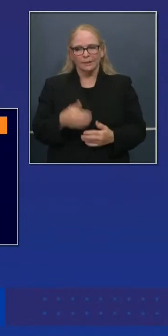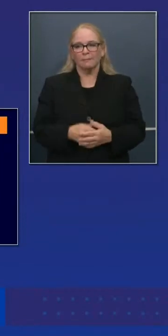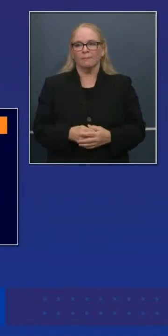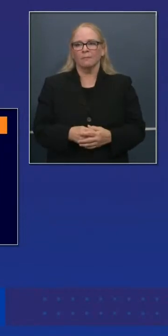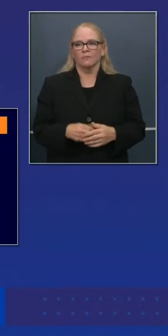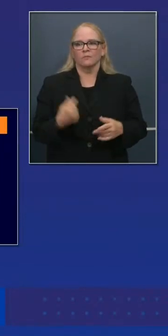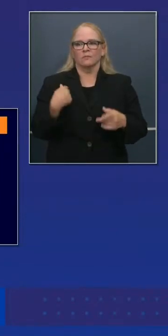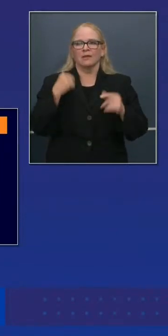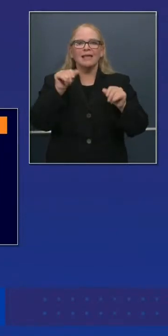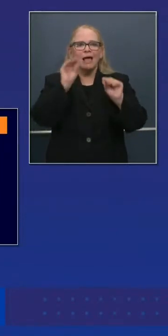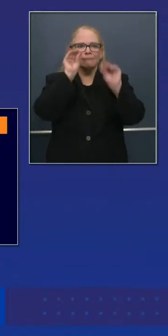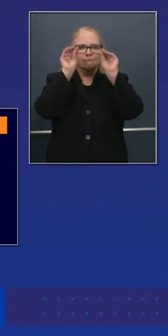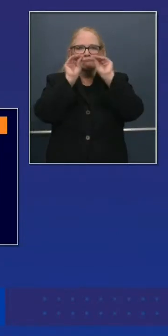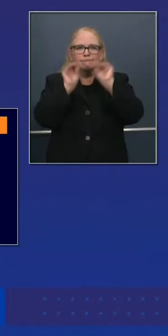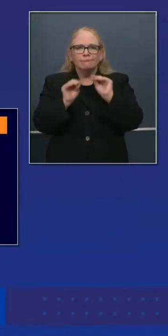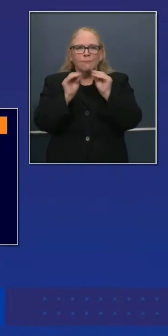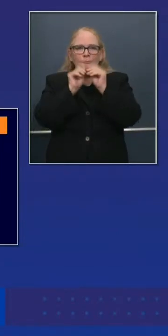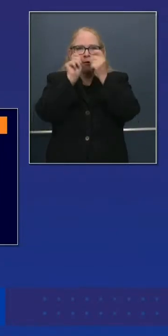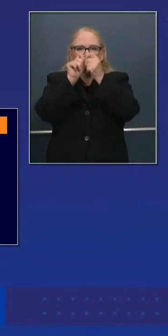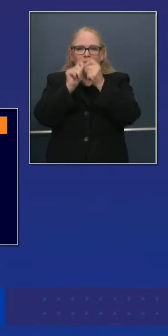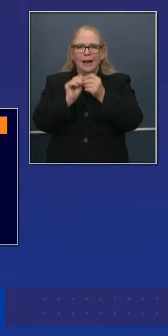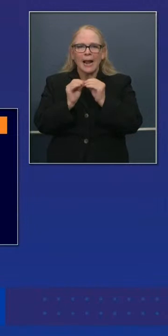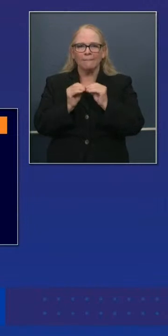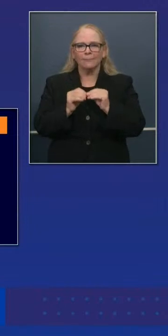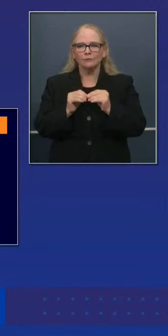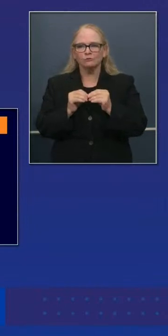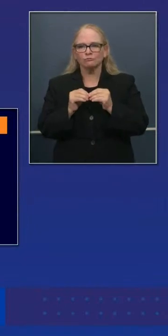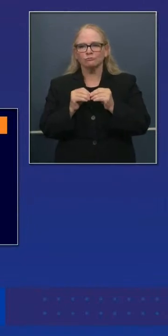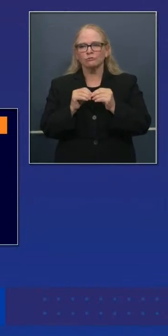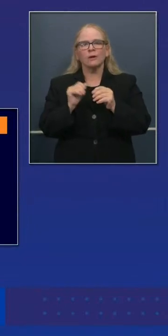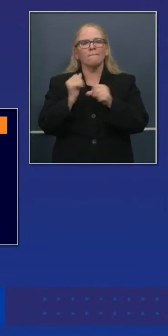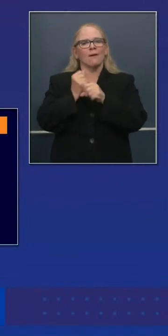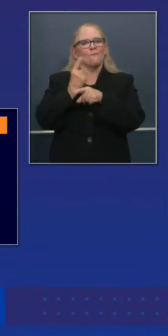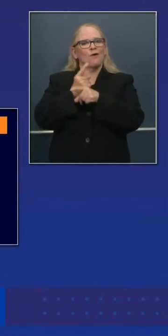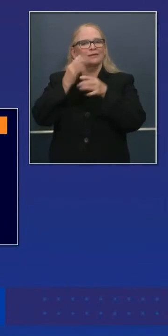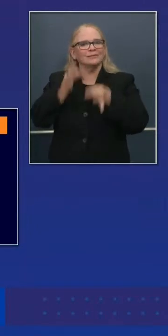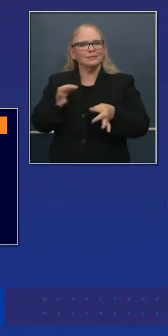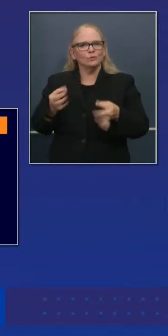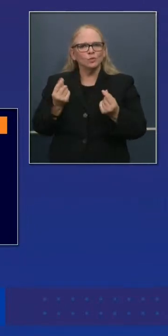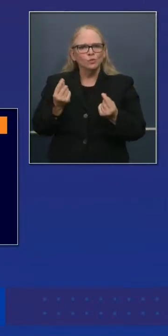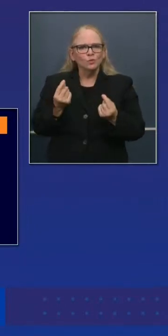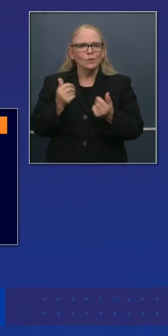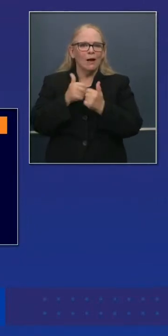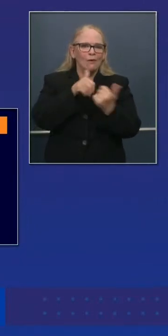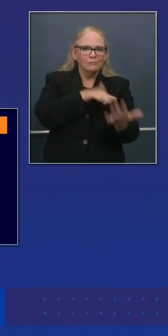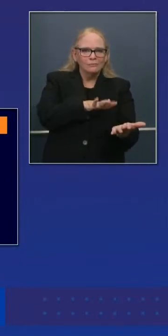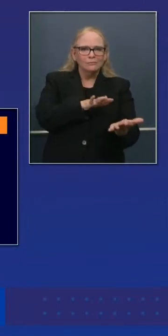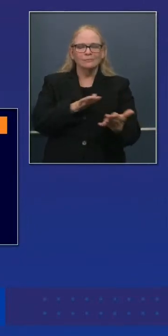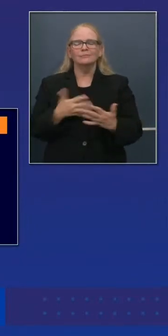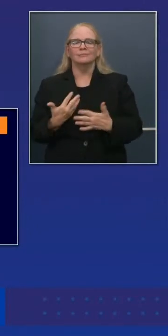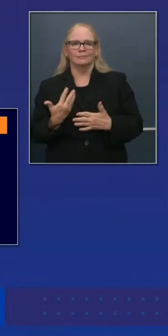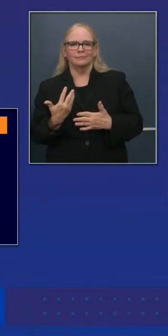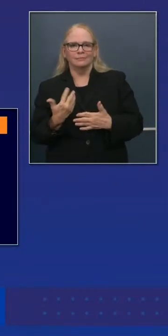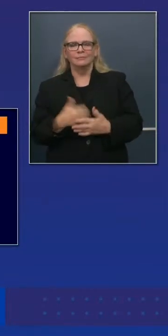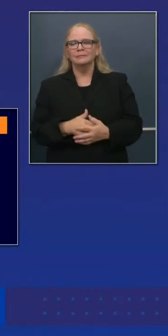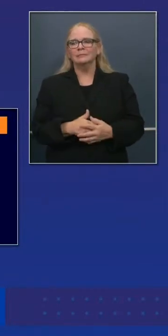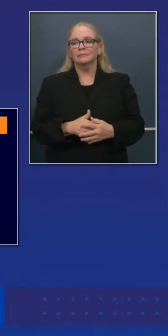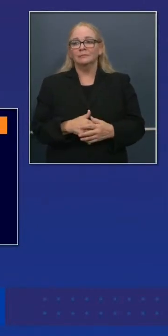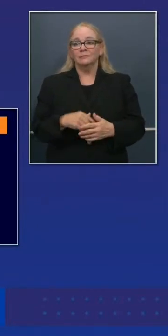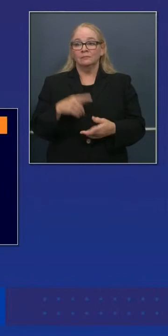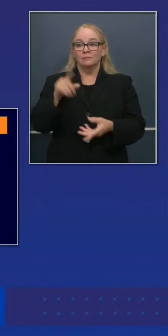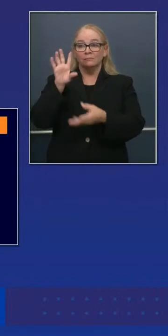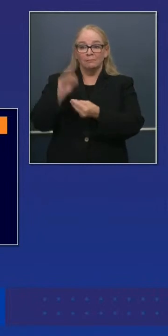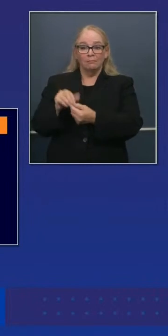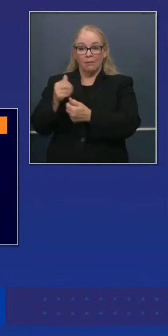weeks and make a determination of exactly what happened when in terms of total number of positive